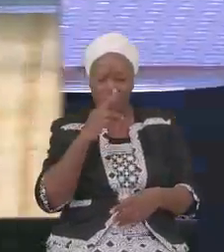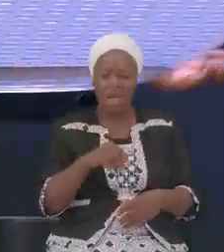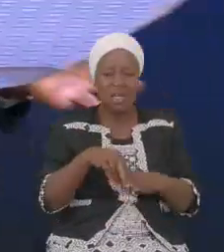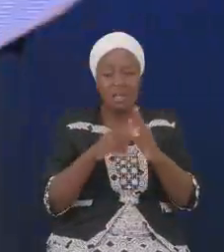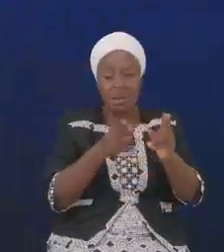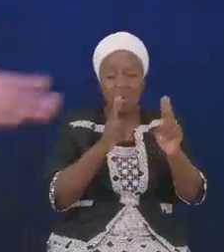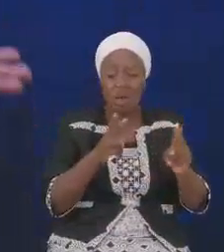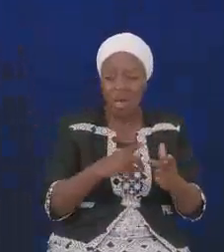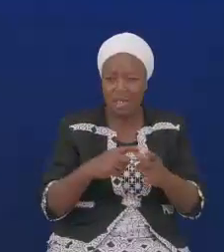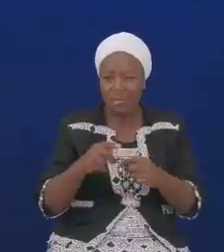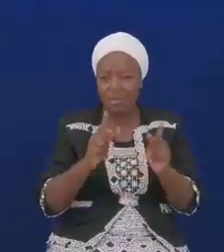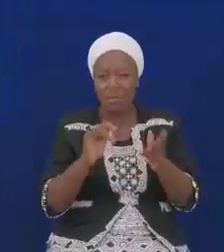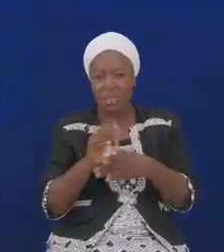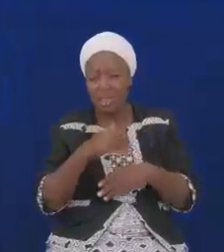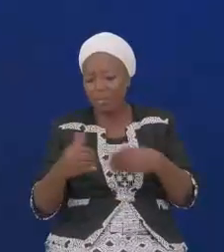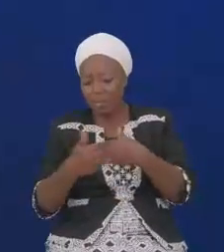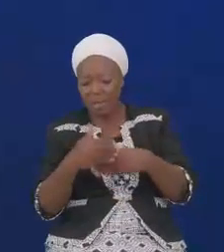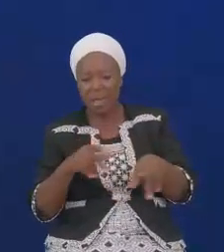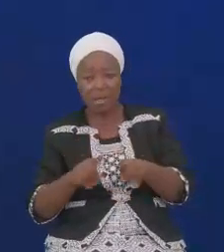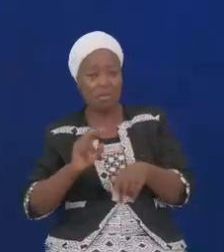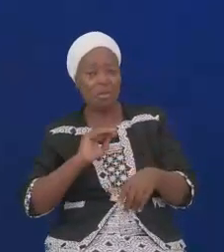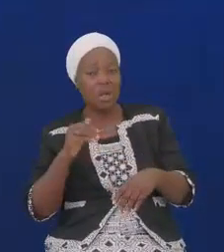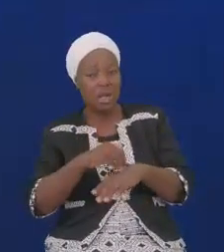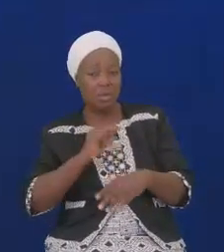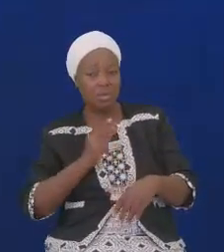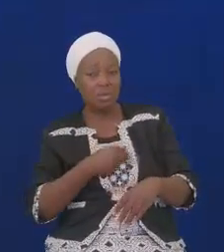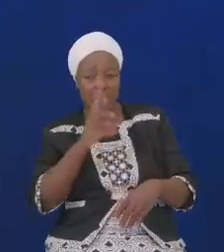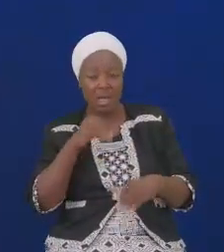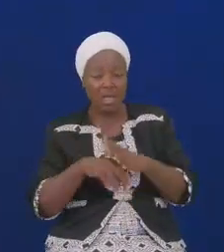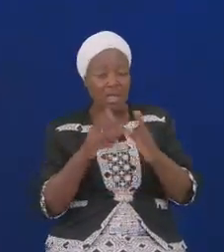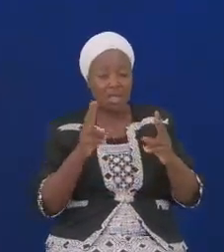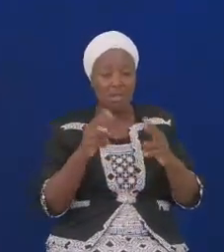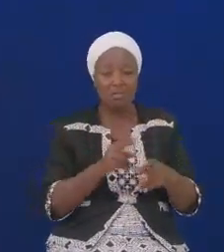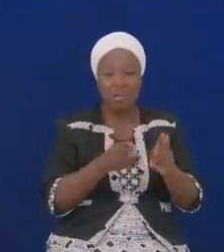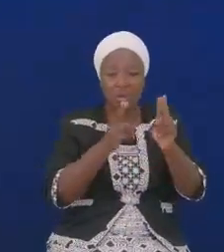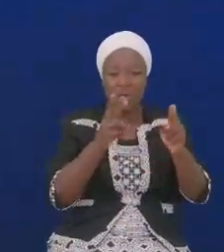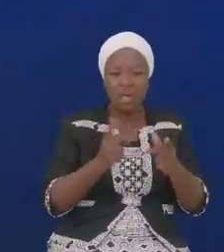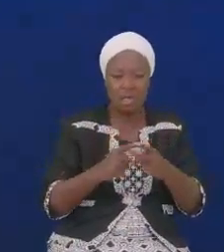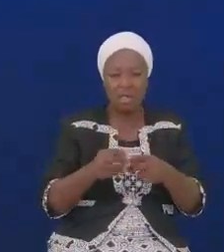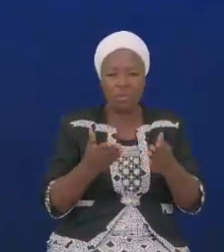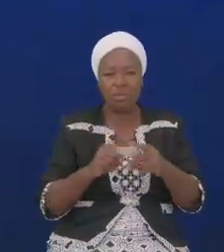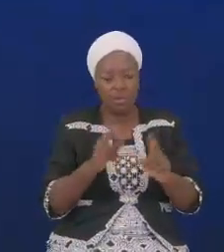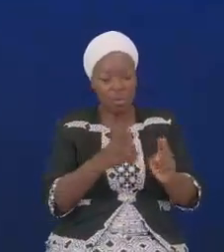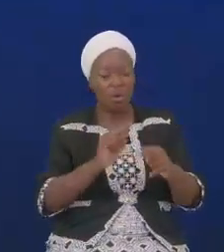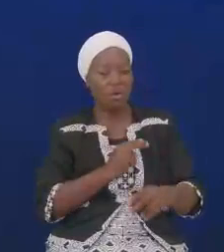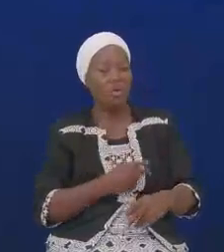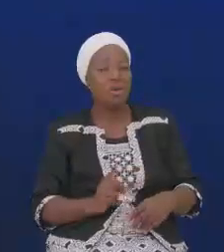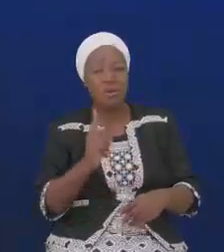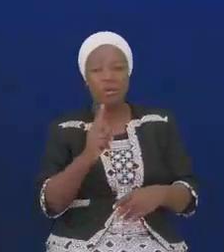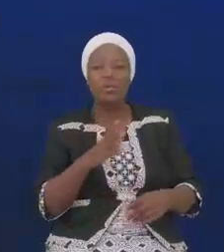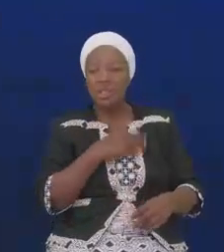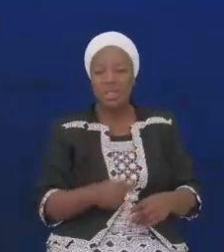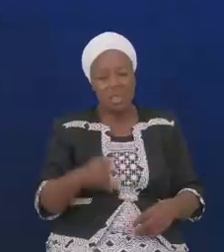are people behind the curtain, behind the scene. They are also in a hurry, and they want to hurry us up. They determine